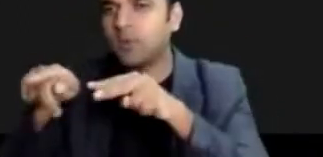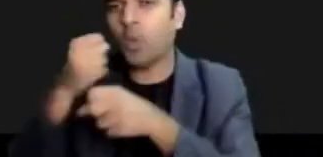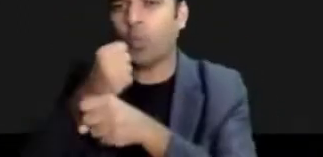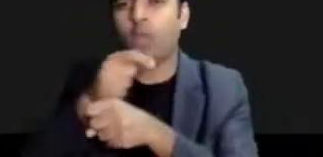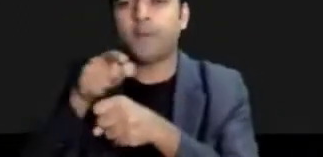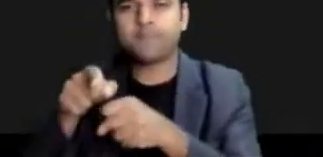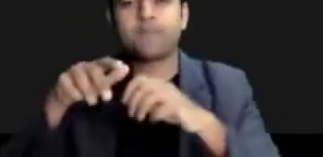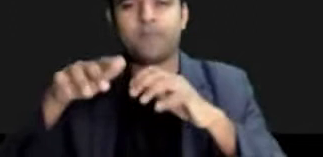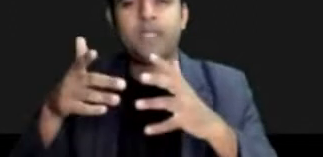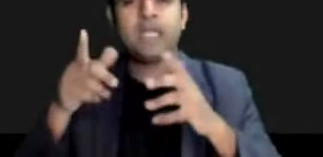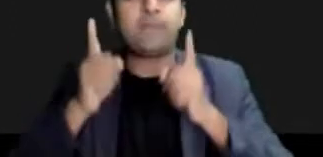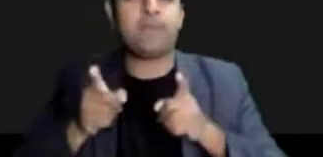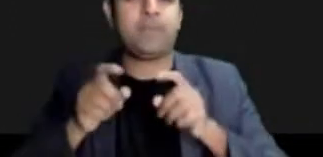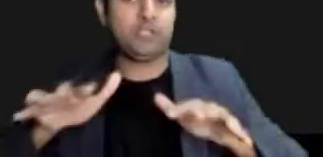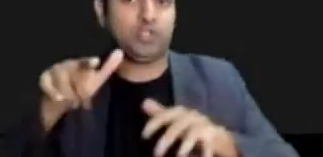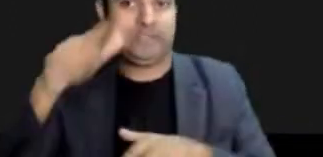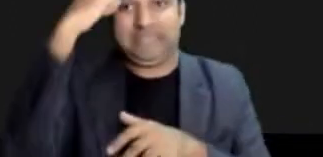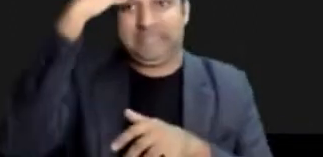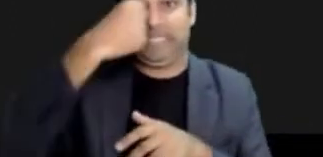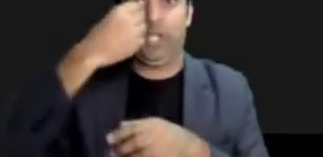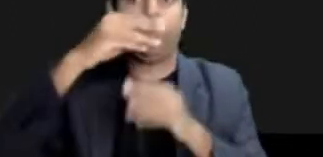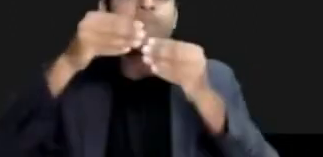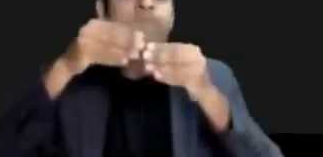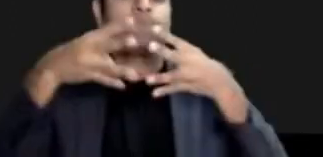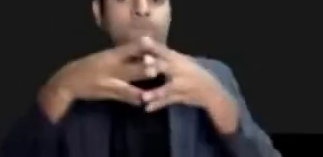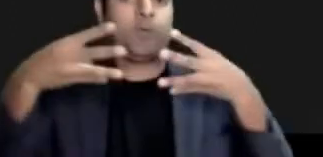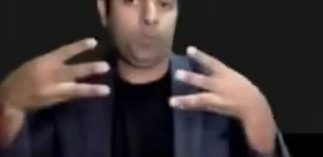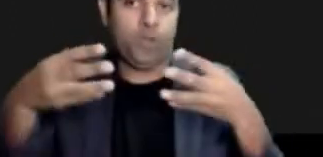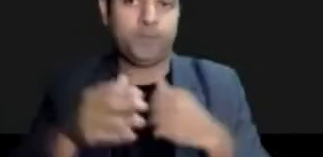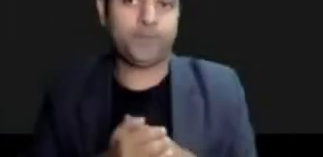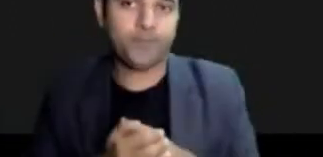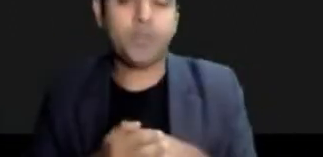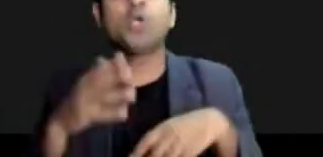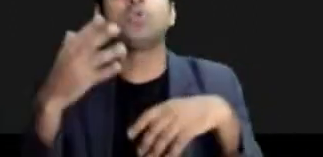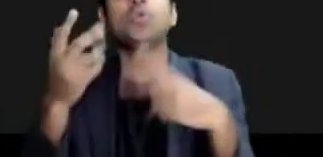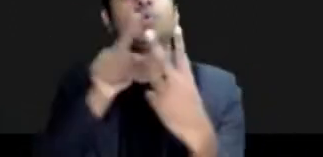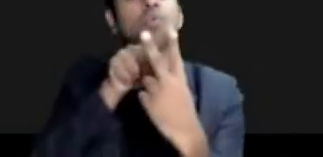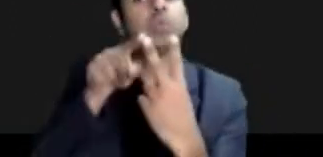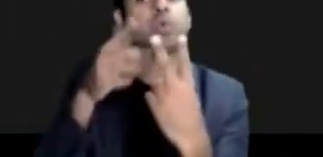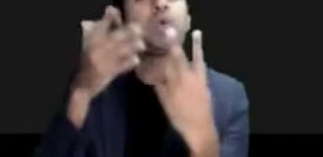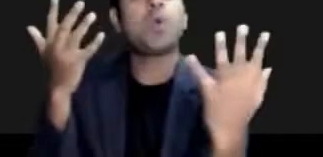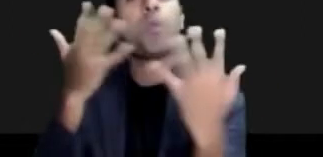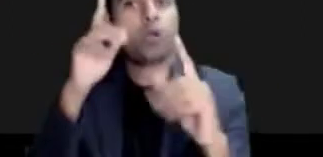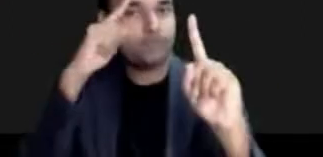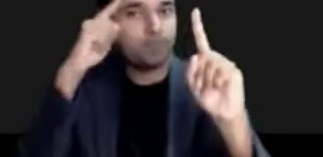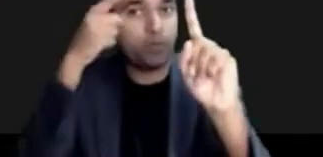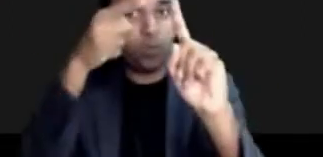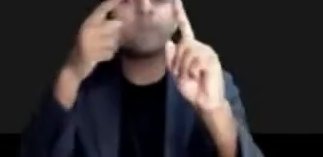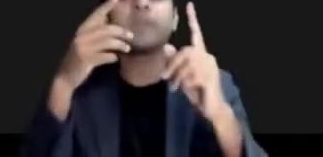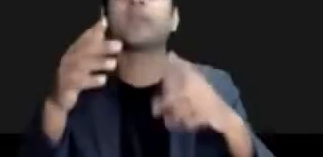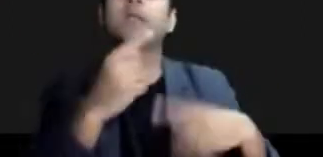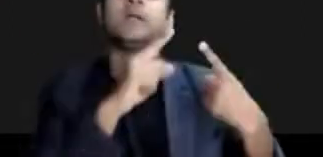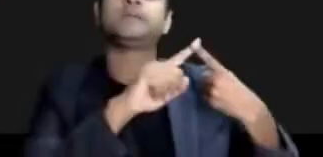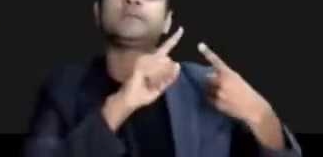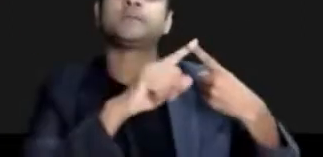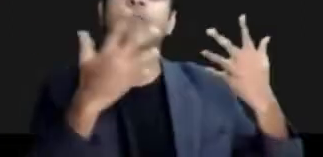Sendai framework. In terms of the disability inclusion, it is very important because Sendai framework has been one of the